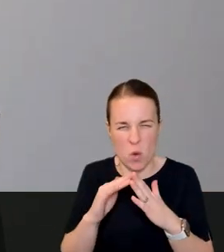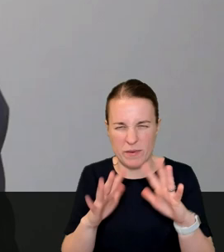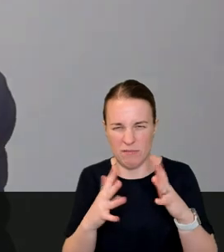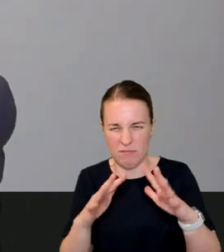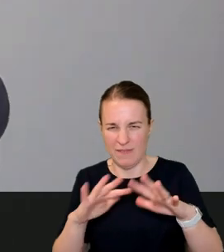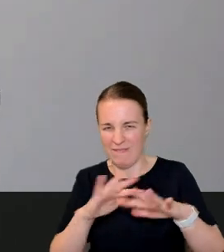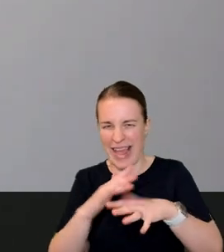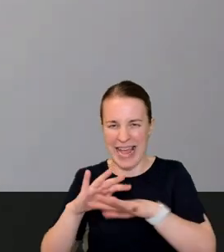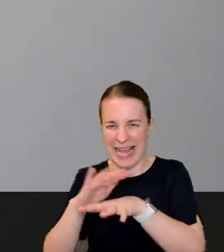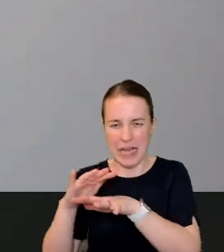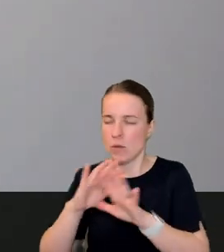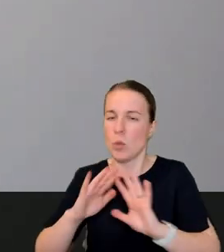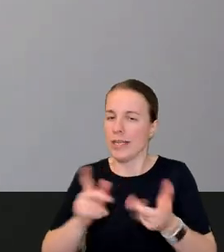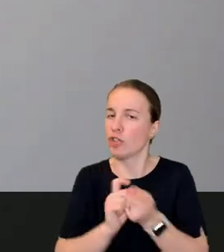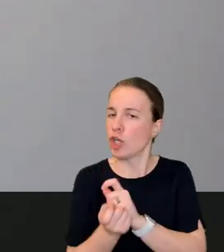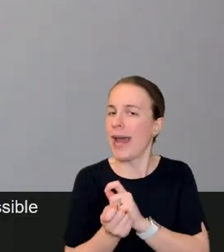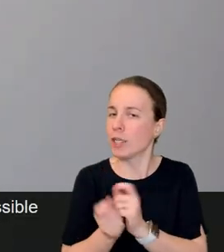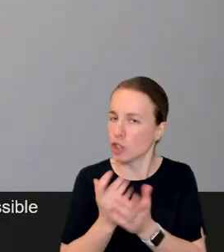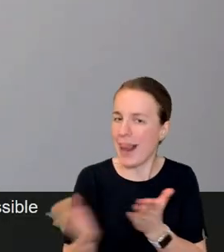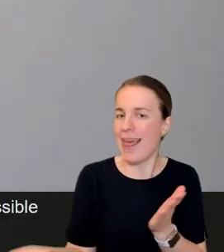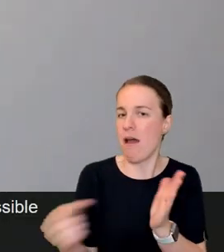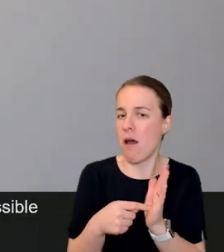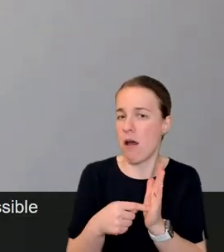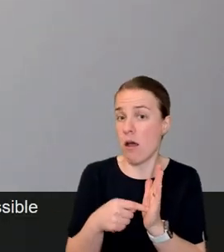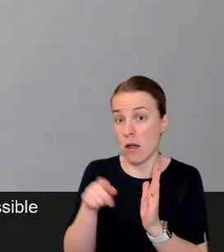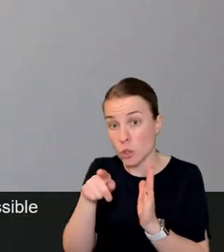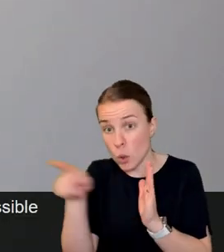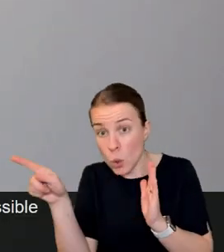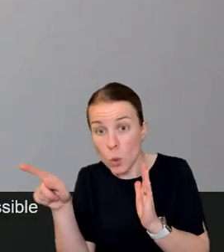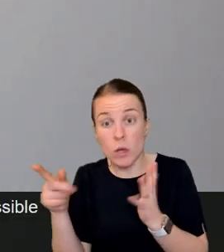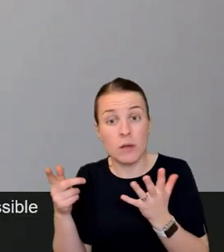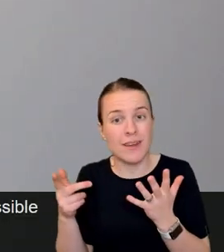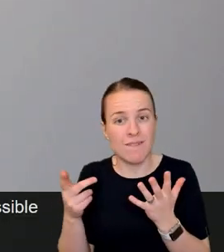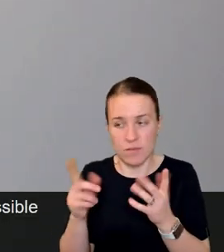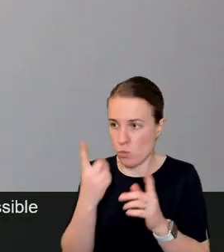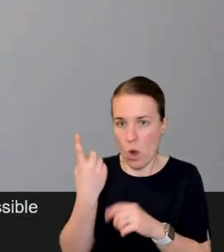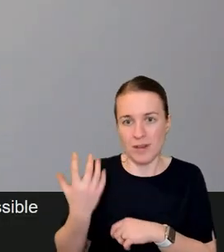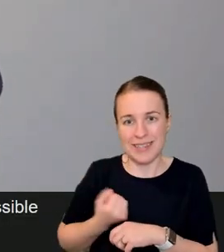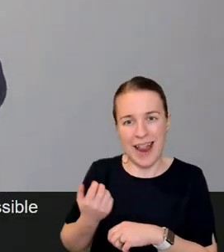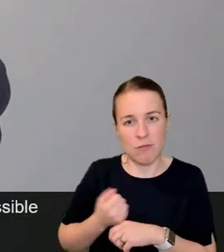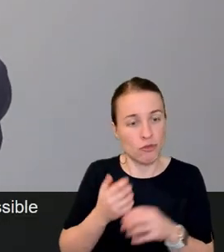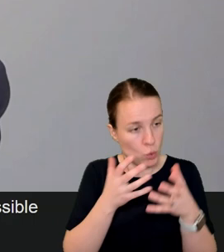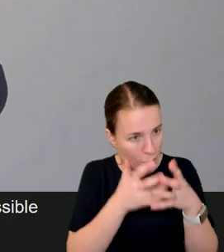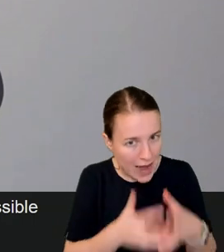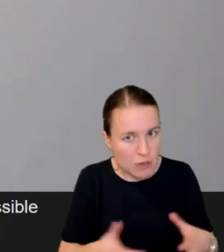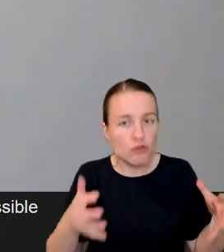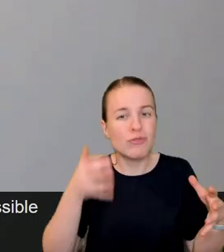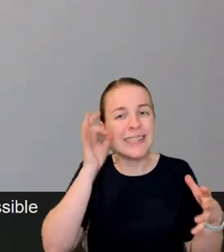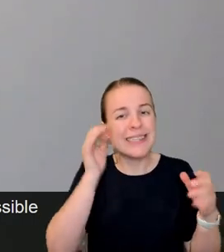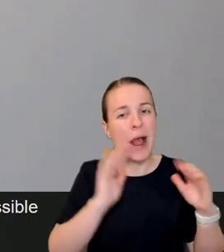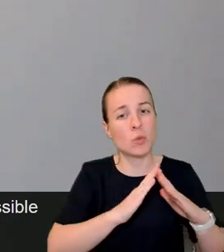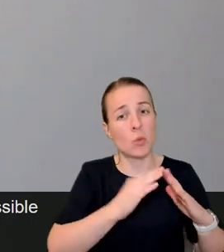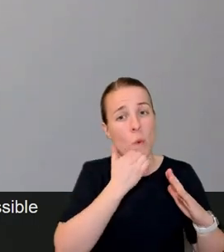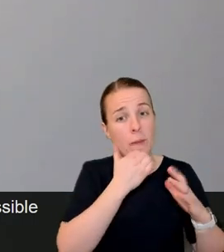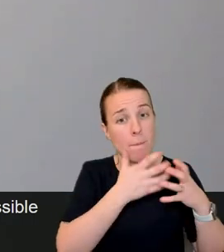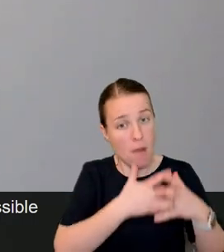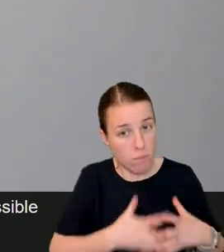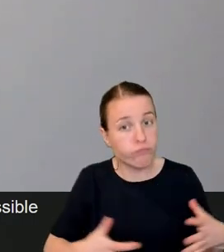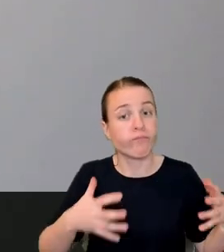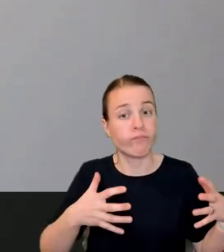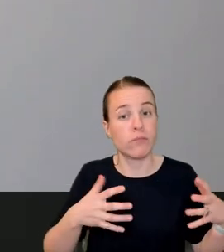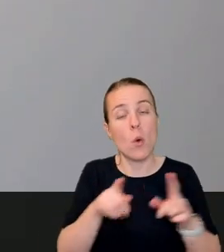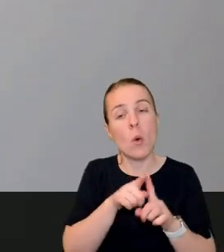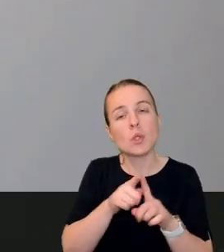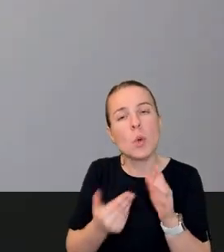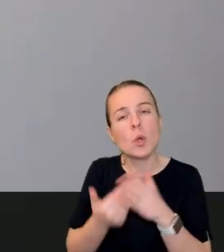salary, would never be eligible for a council home. We're increasing the number of council homes to record numbers, but also we have a new offer called the